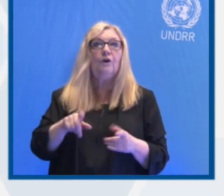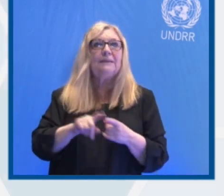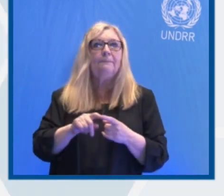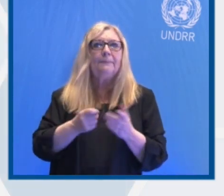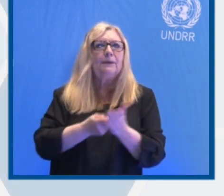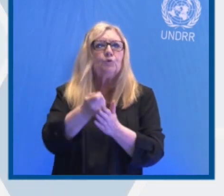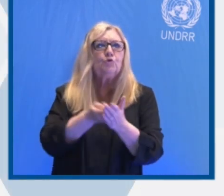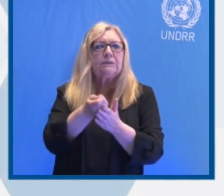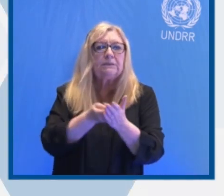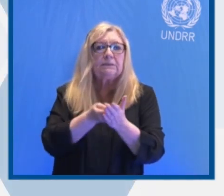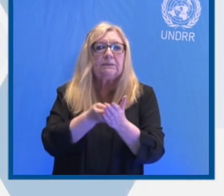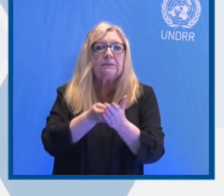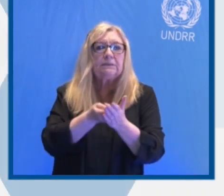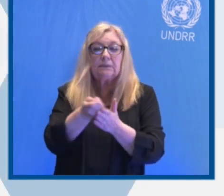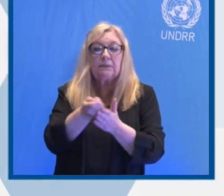performance of